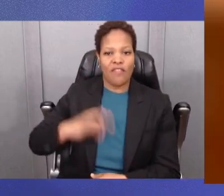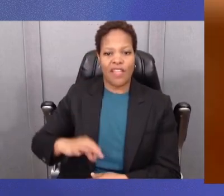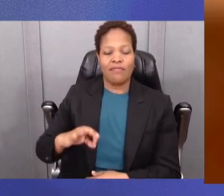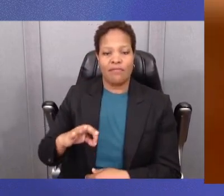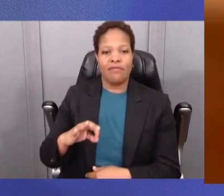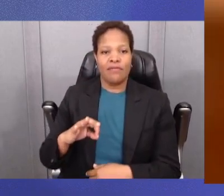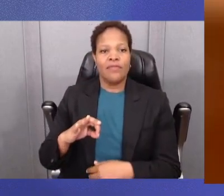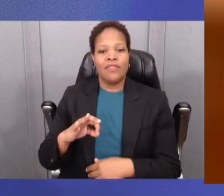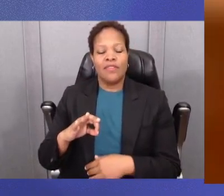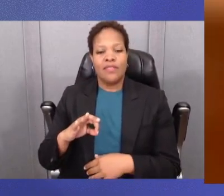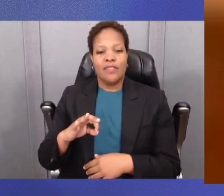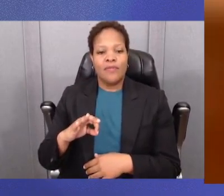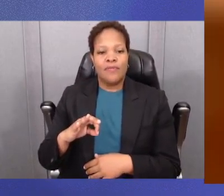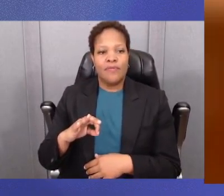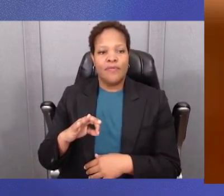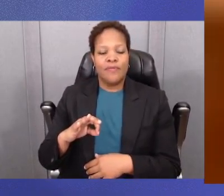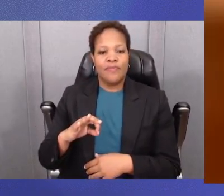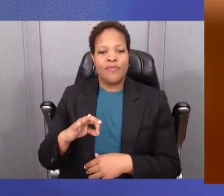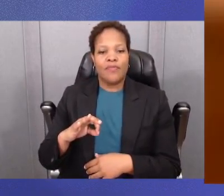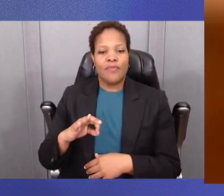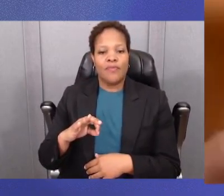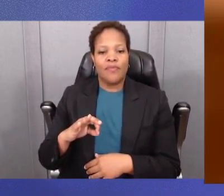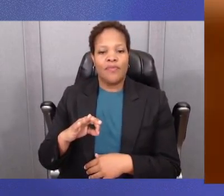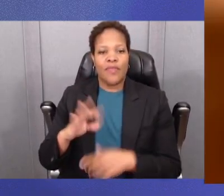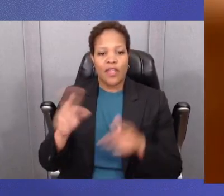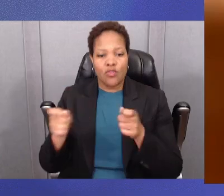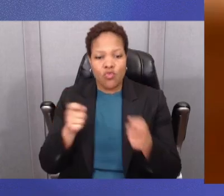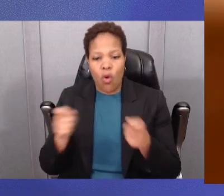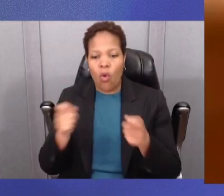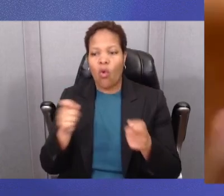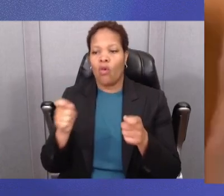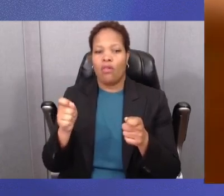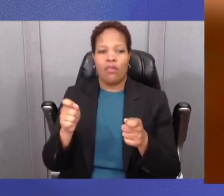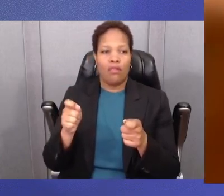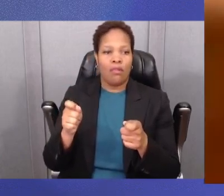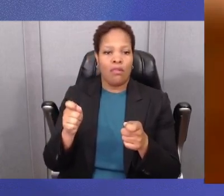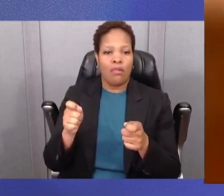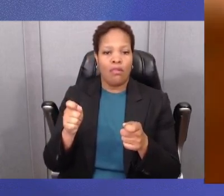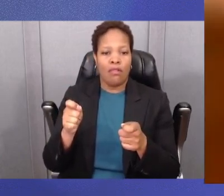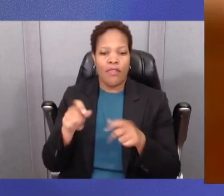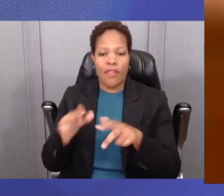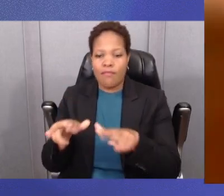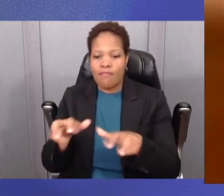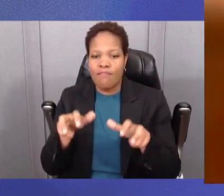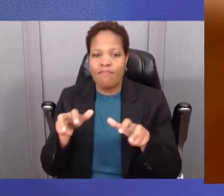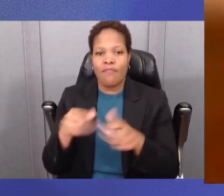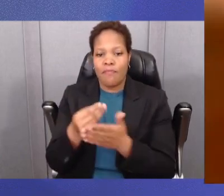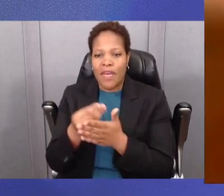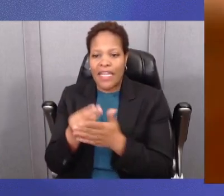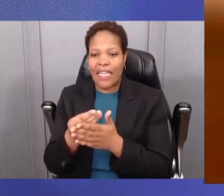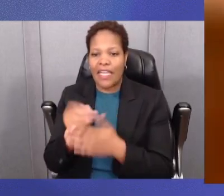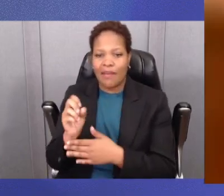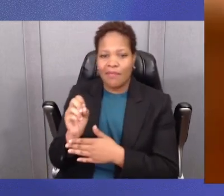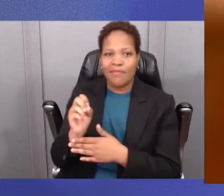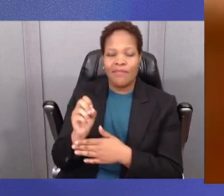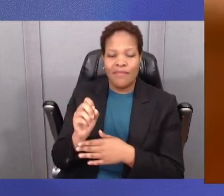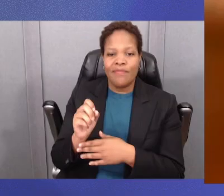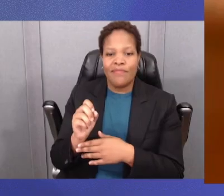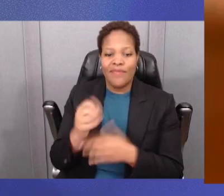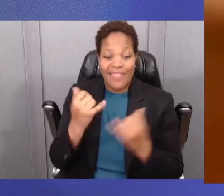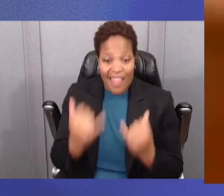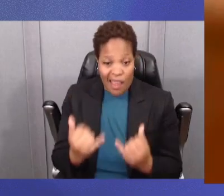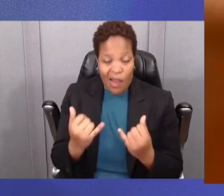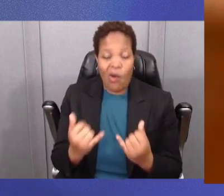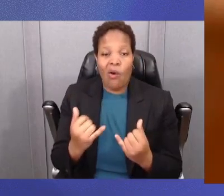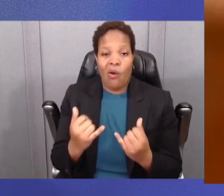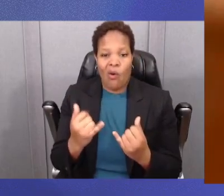stewardship of money and returns to investors now having pretty much taken over